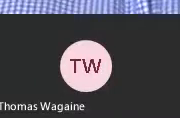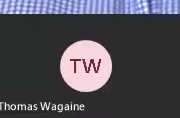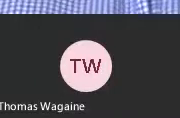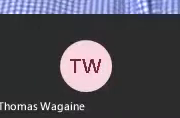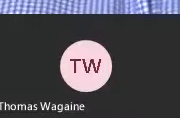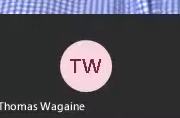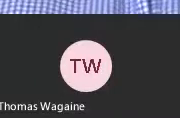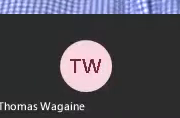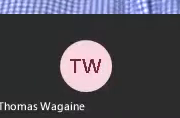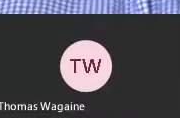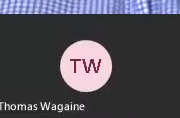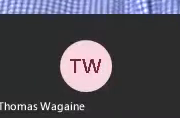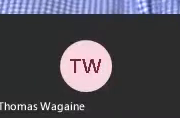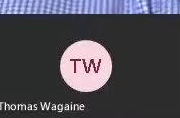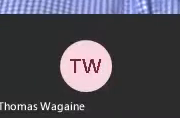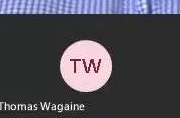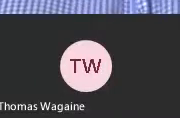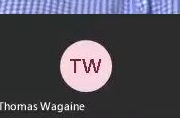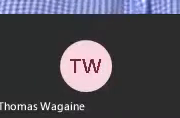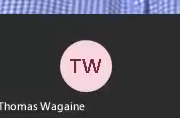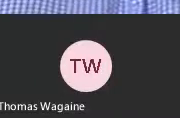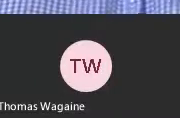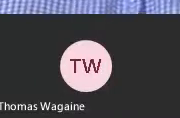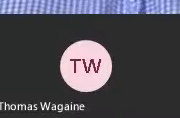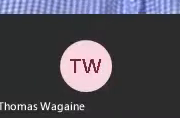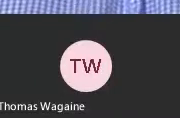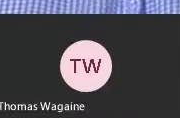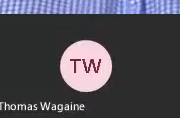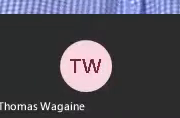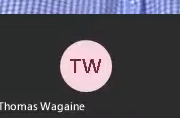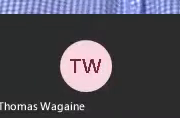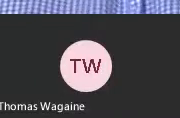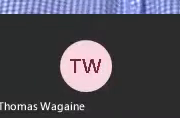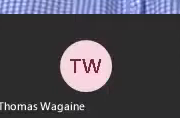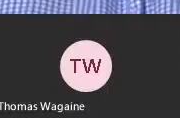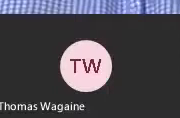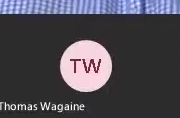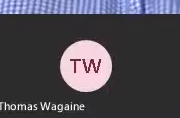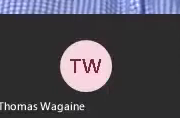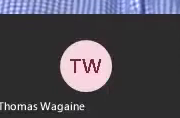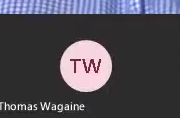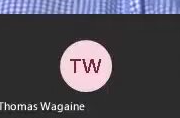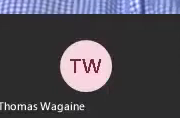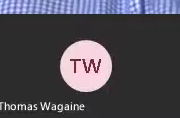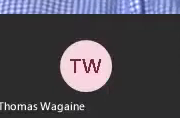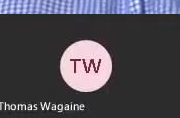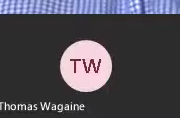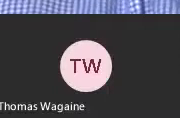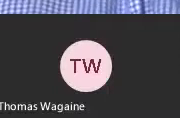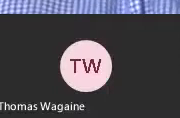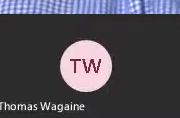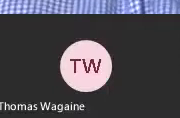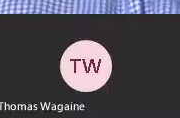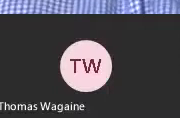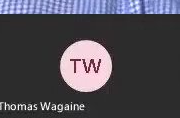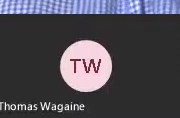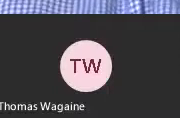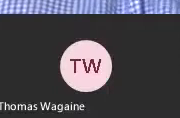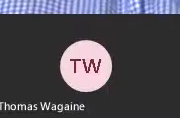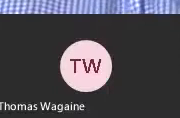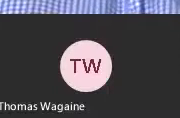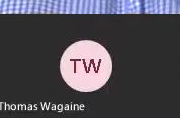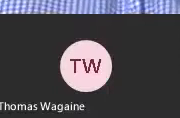Sorry about this. That's no problem, Ruth. There's a little square with an arrow pointing